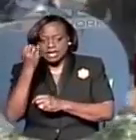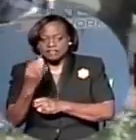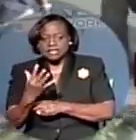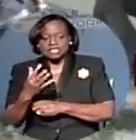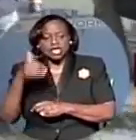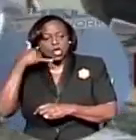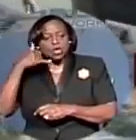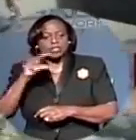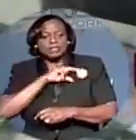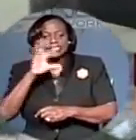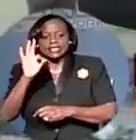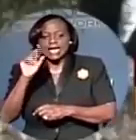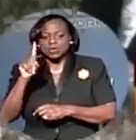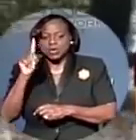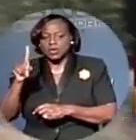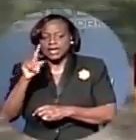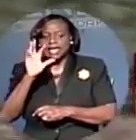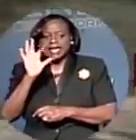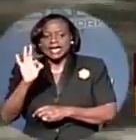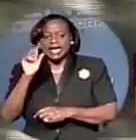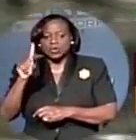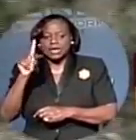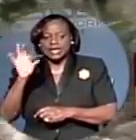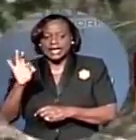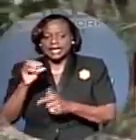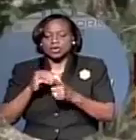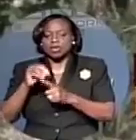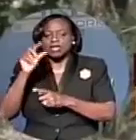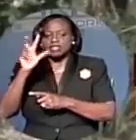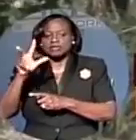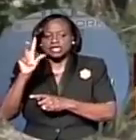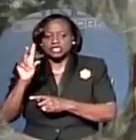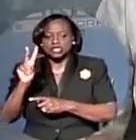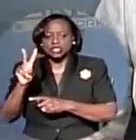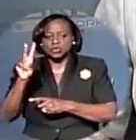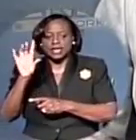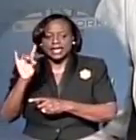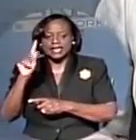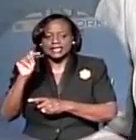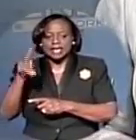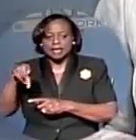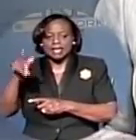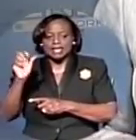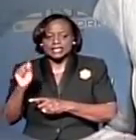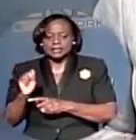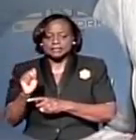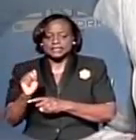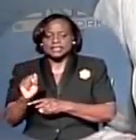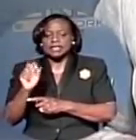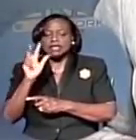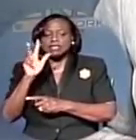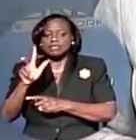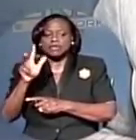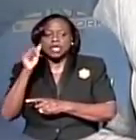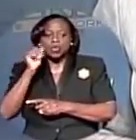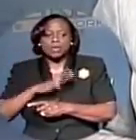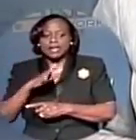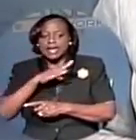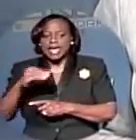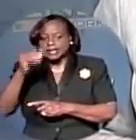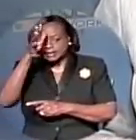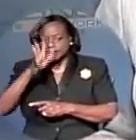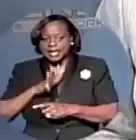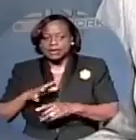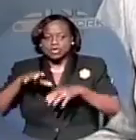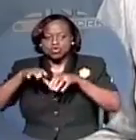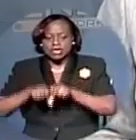at 911-919 or 328-TIPS. 3 females and a male were arrested on